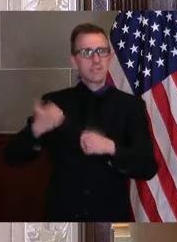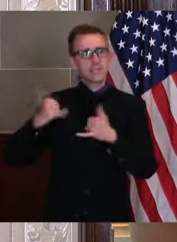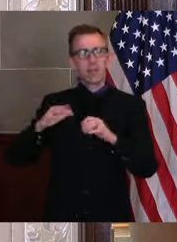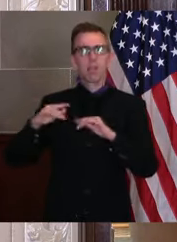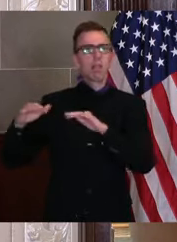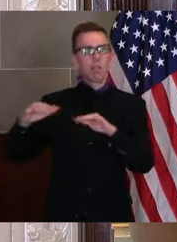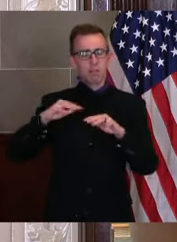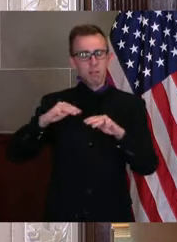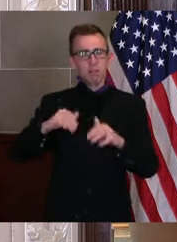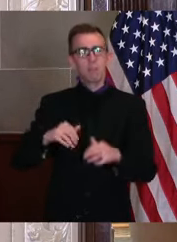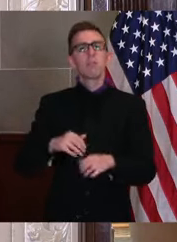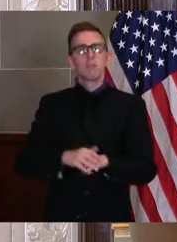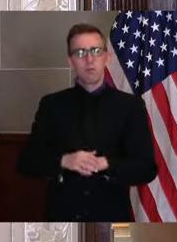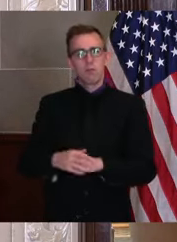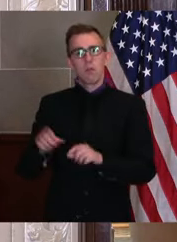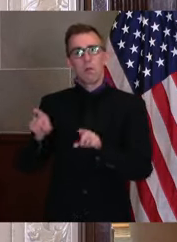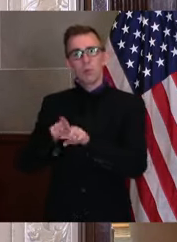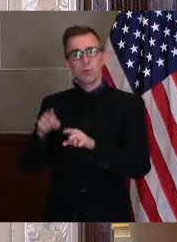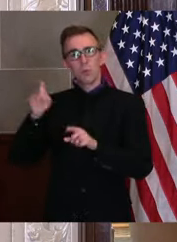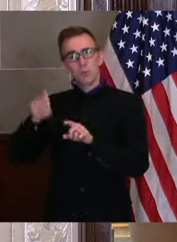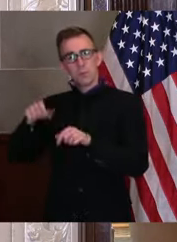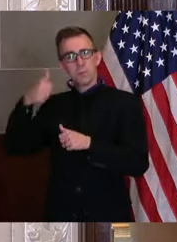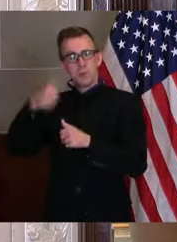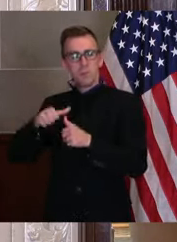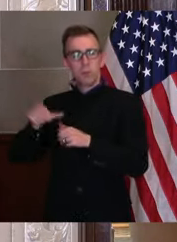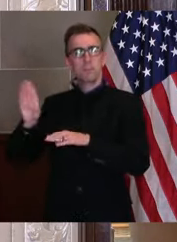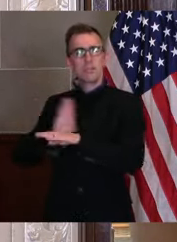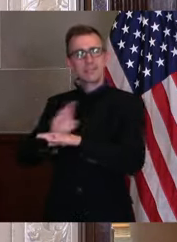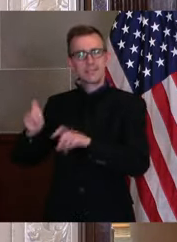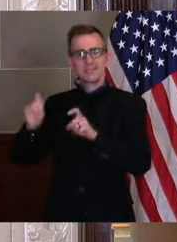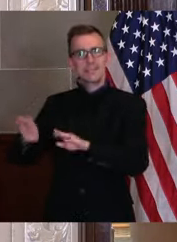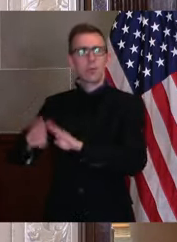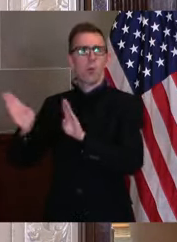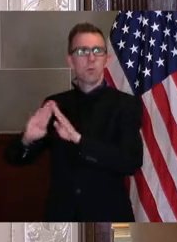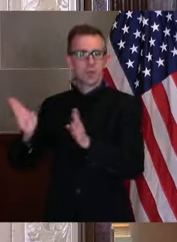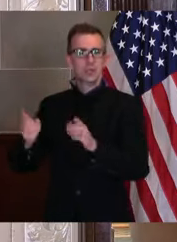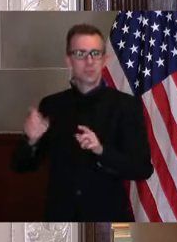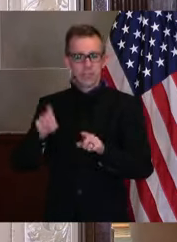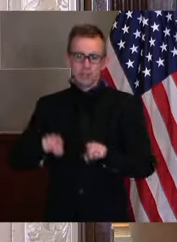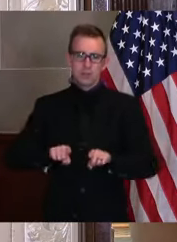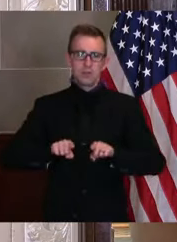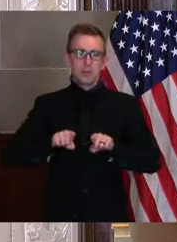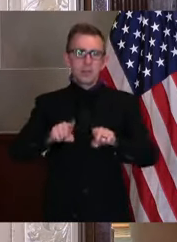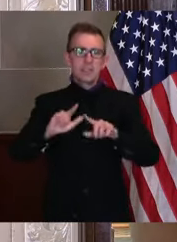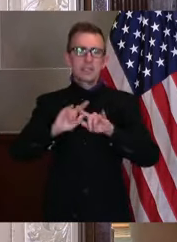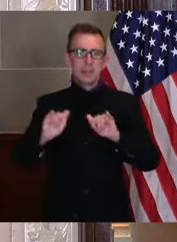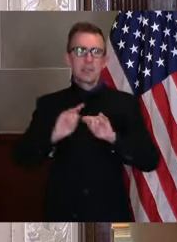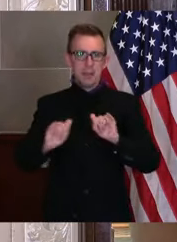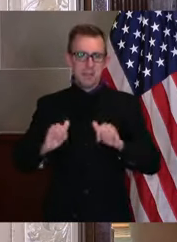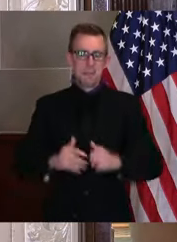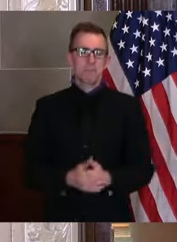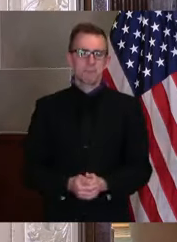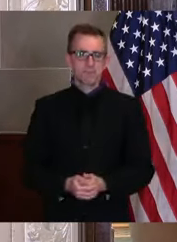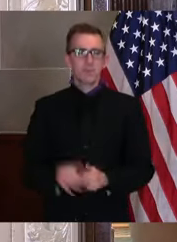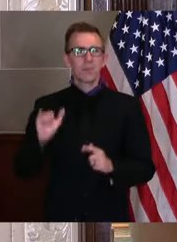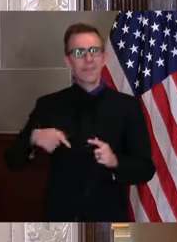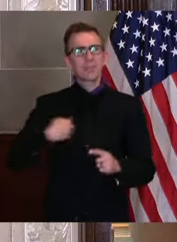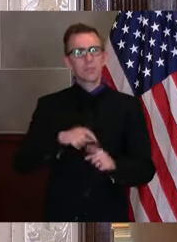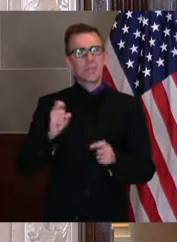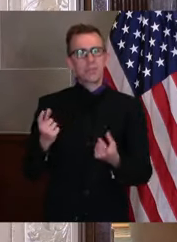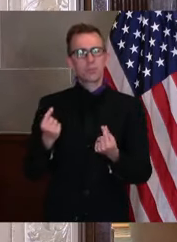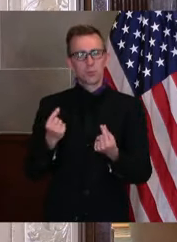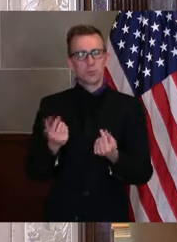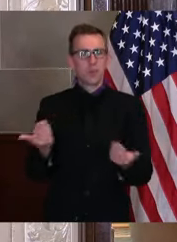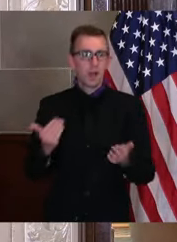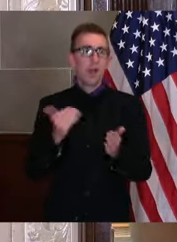keep in mind that the economy has to go. We have to get people back to work, whatever it takes, and that's what we're going to do in this state. So, again,